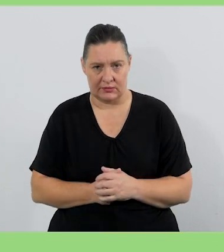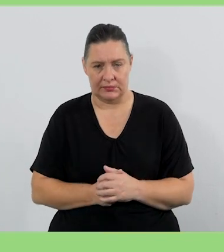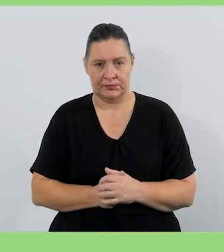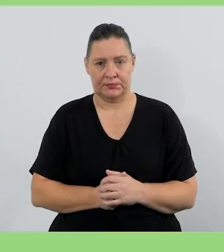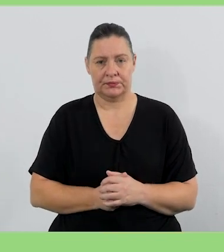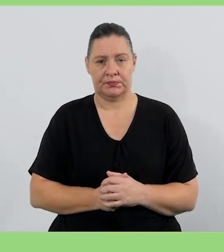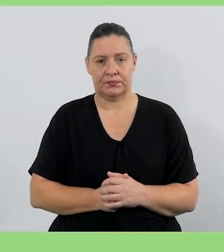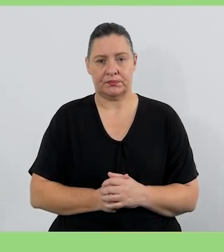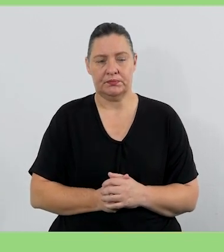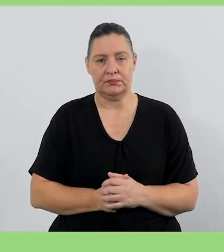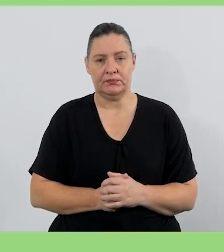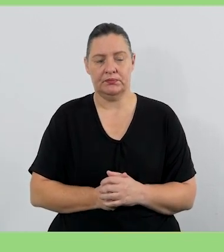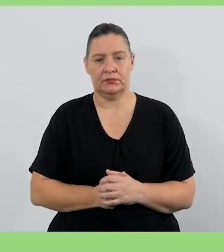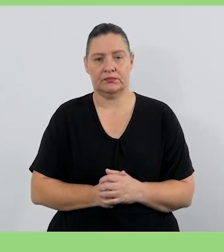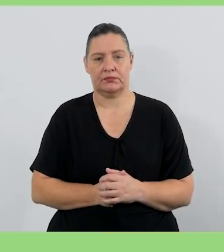animals